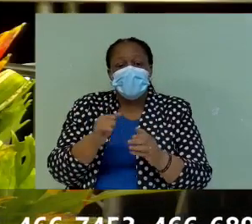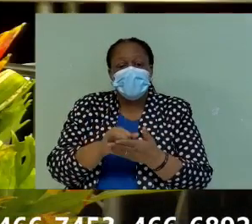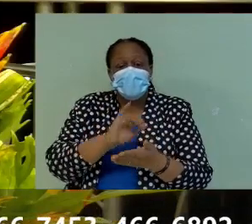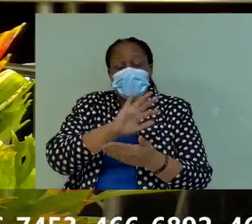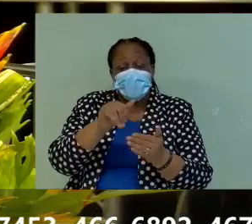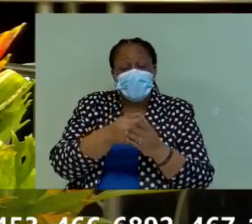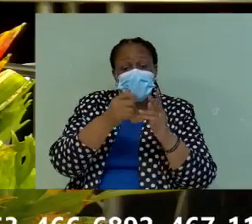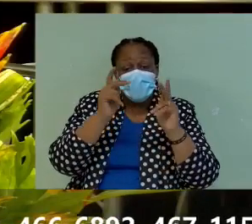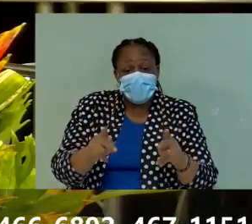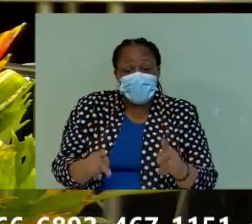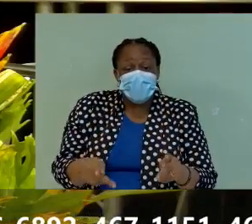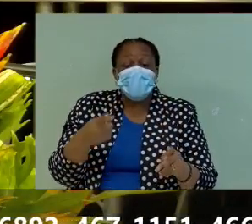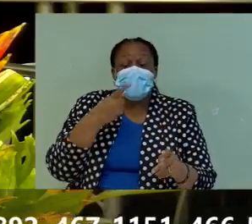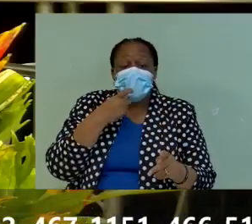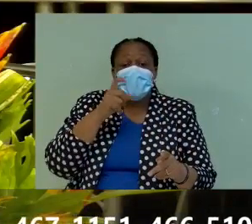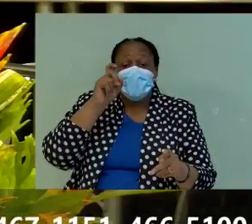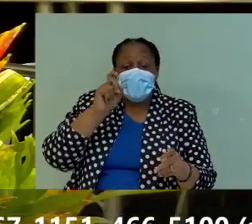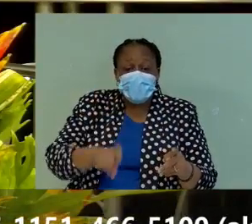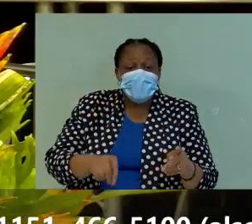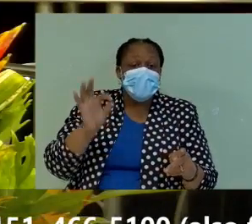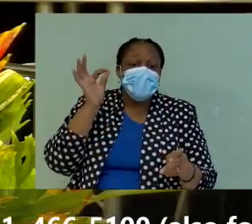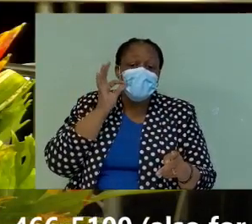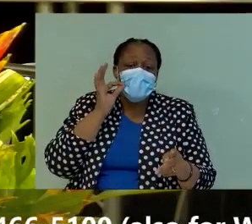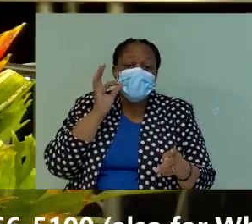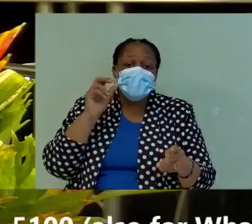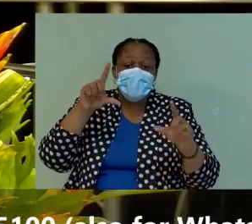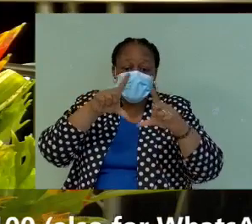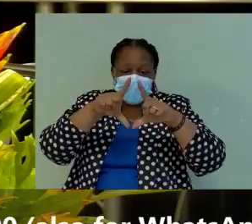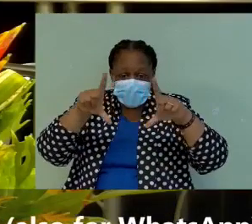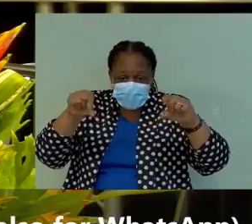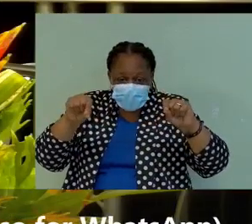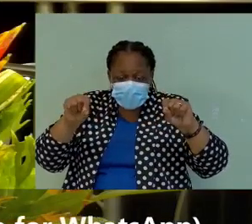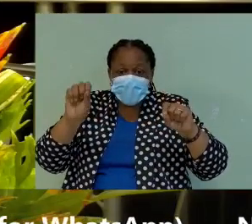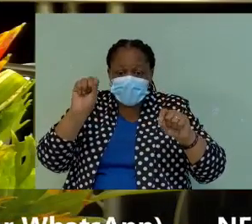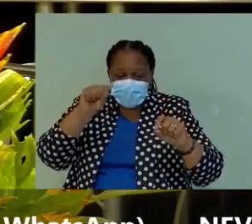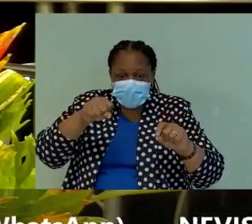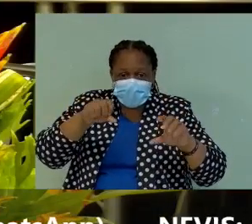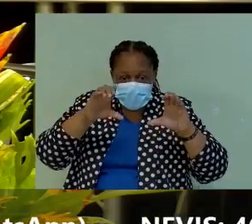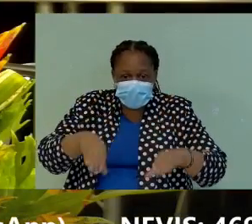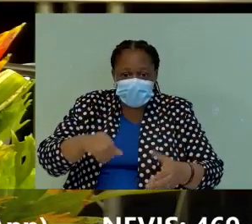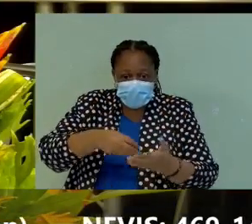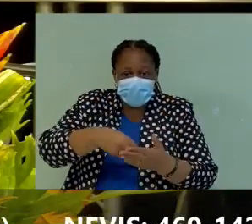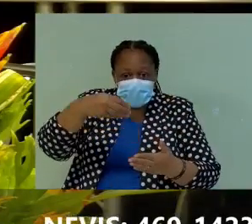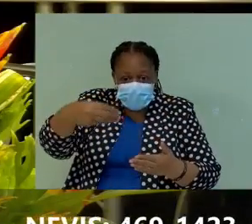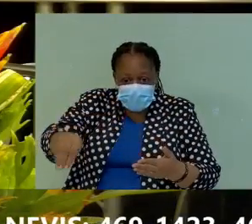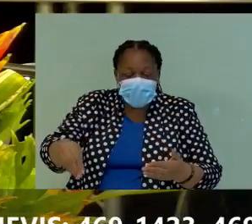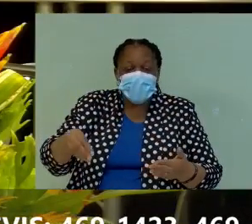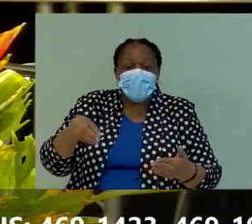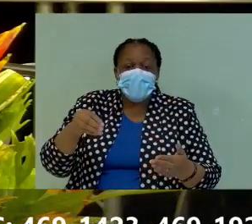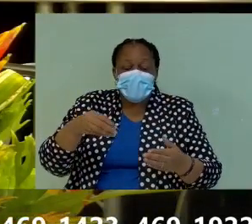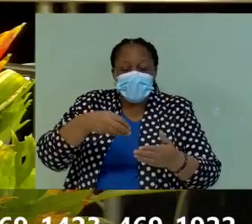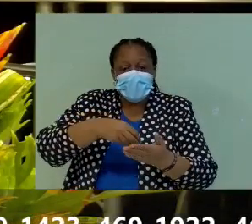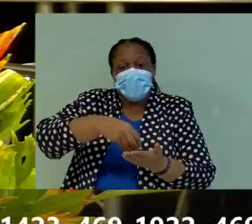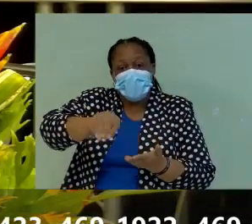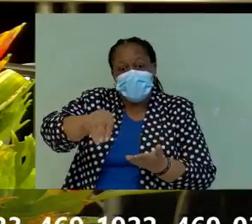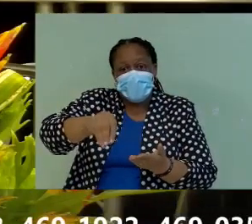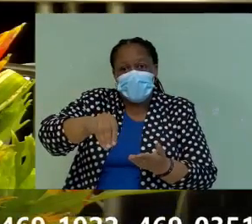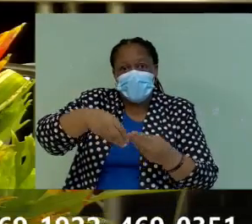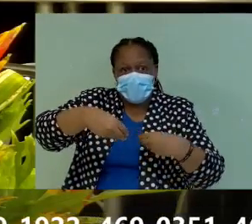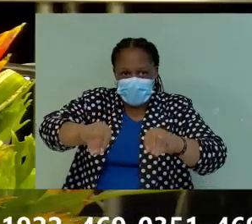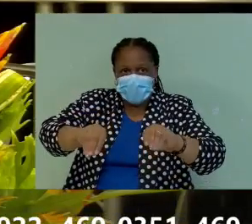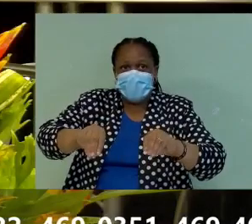your request until we return to a state of normalcy. Be reminded that each of us have our